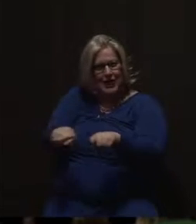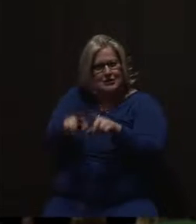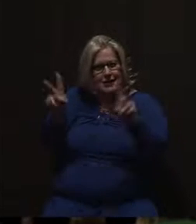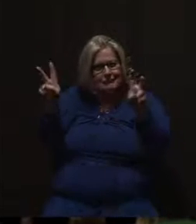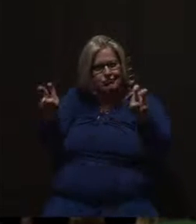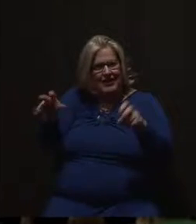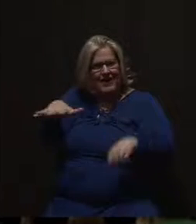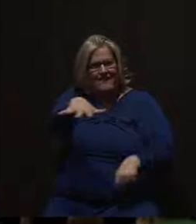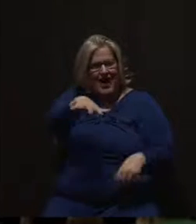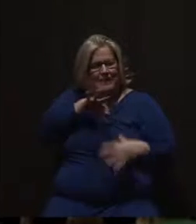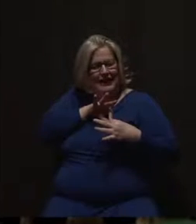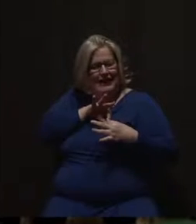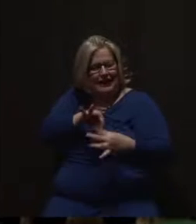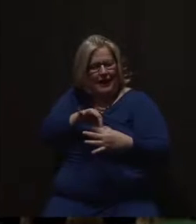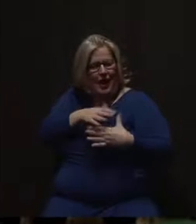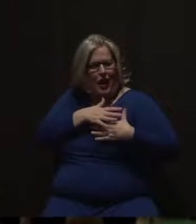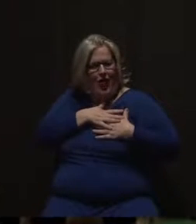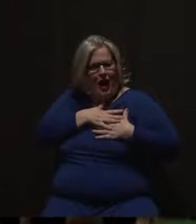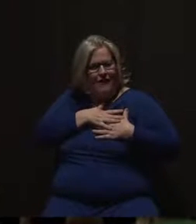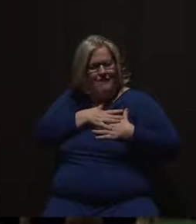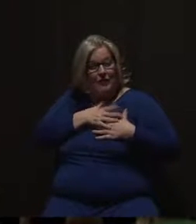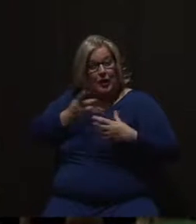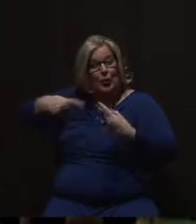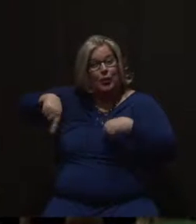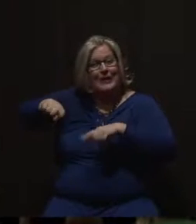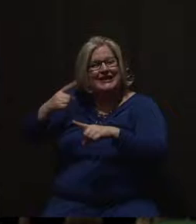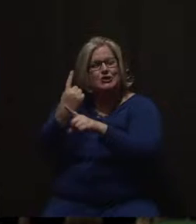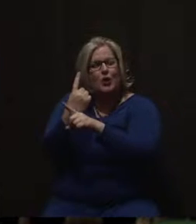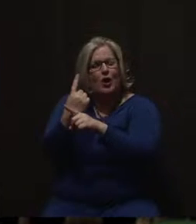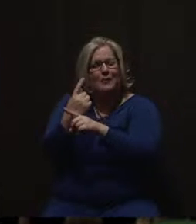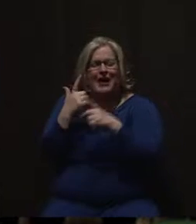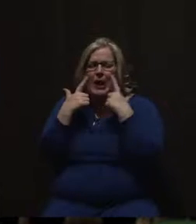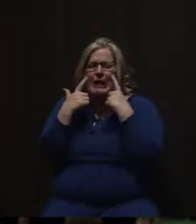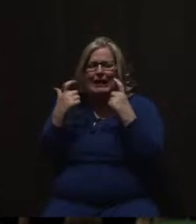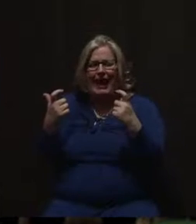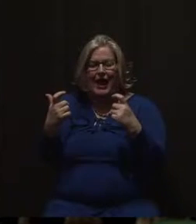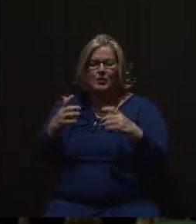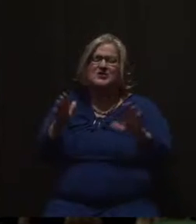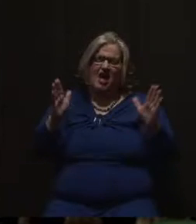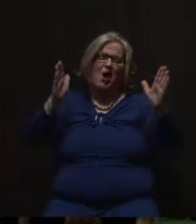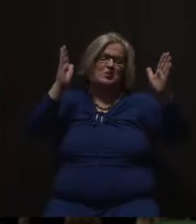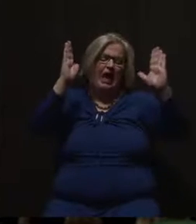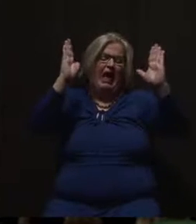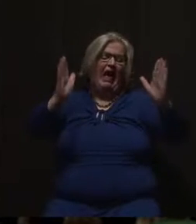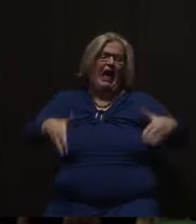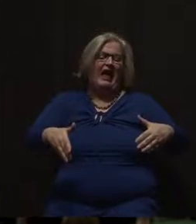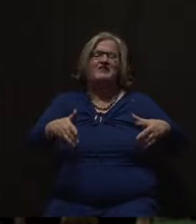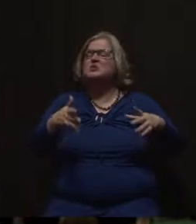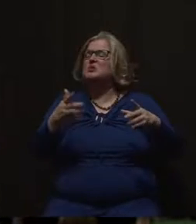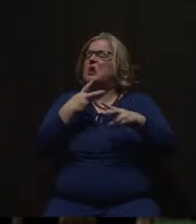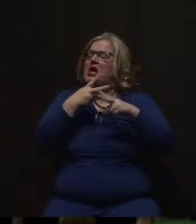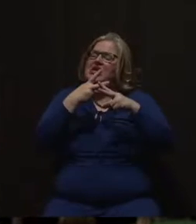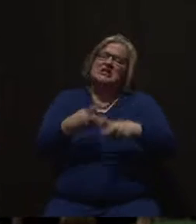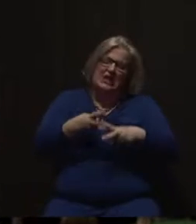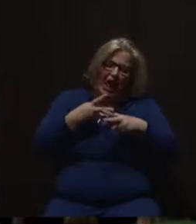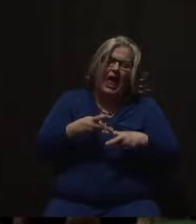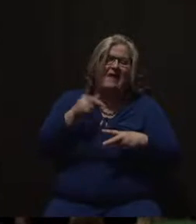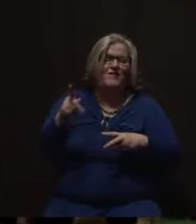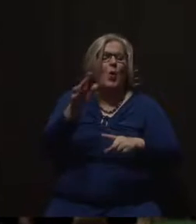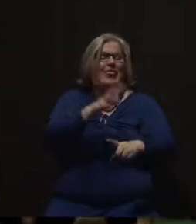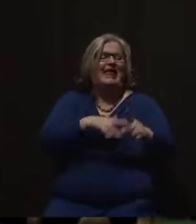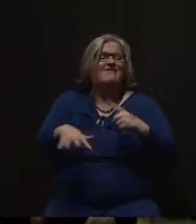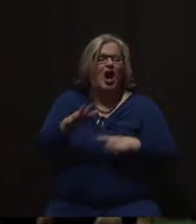And very often when we talk about care, we do it out of obligation. We've got to care for the environment out of obligation. But it's